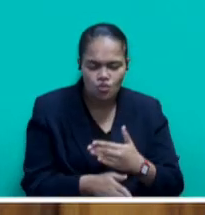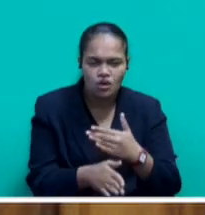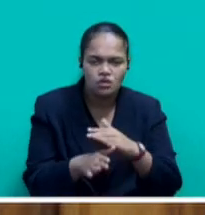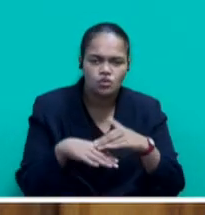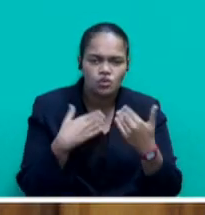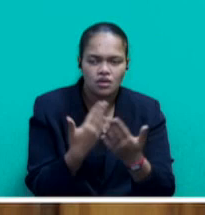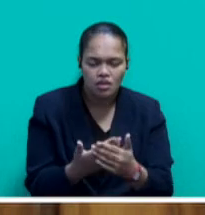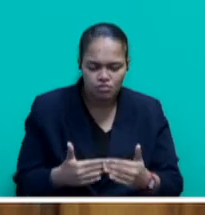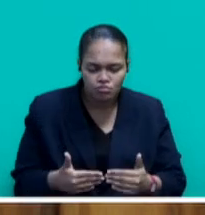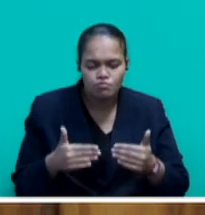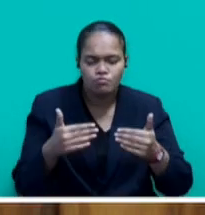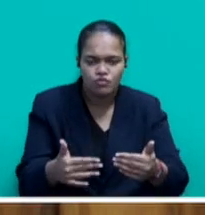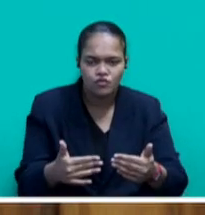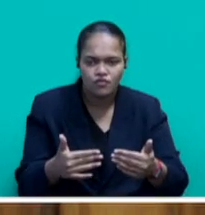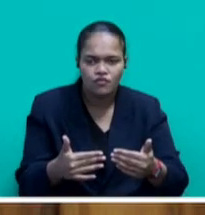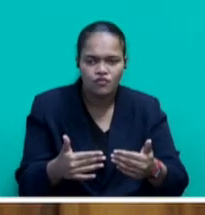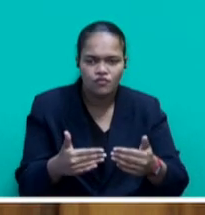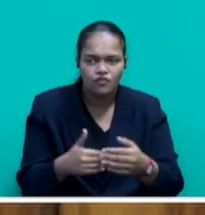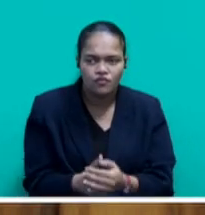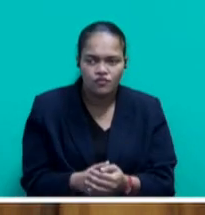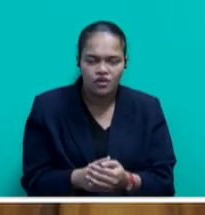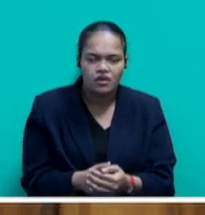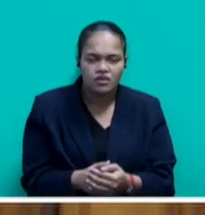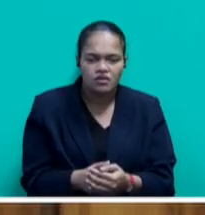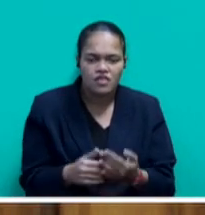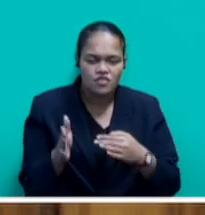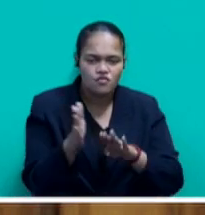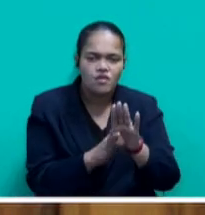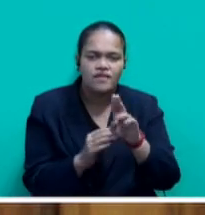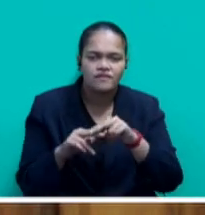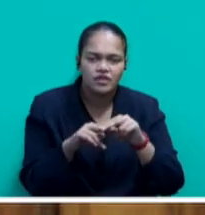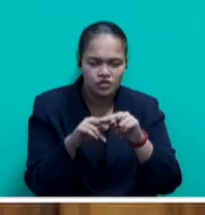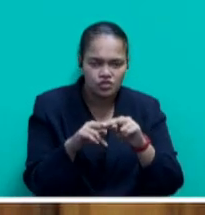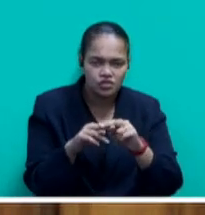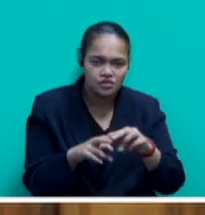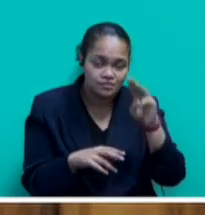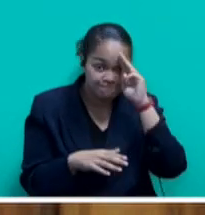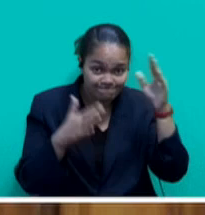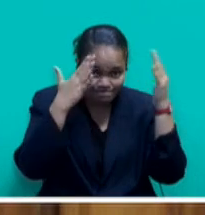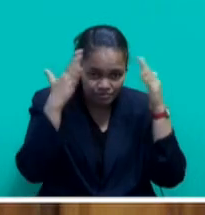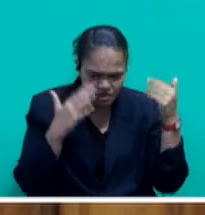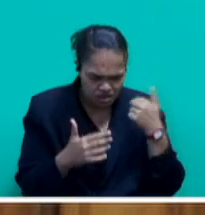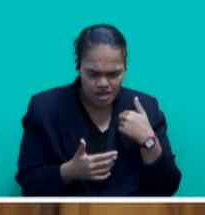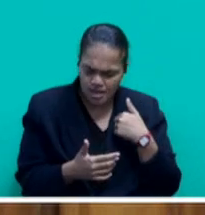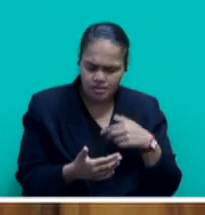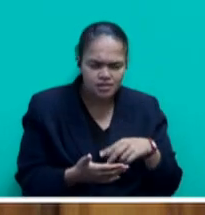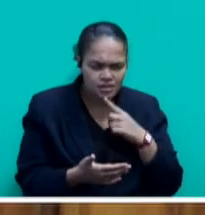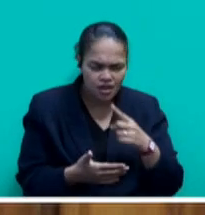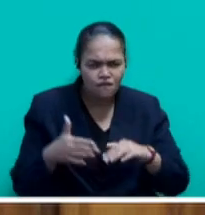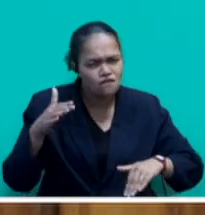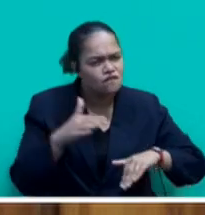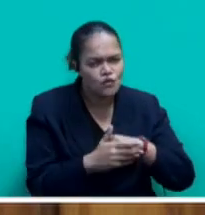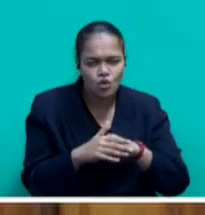us towards a unified and thriving Fiji. Mr. Speaker, sir, I extend my full support and